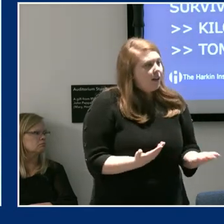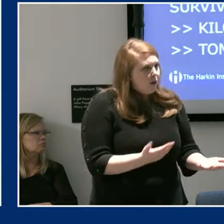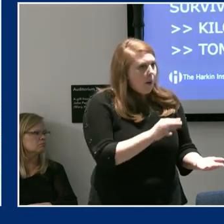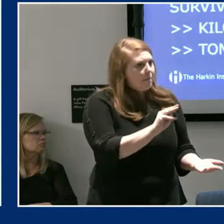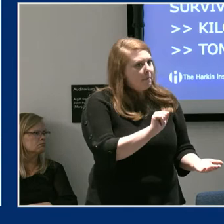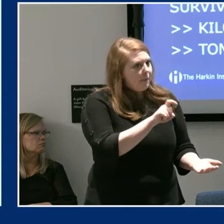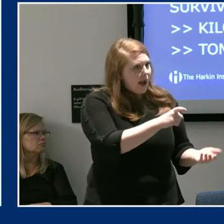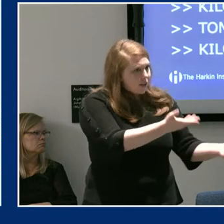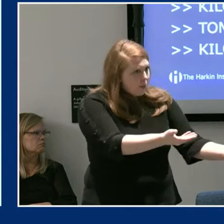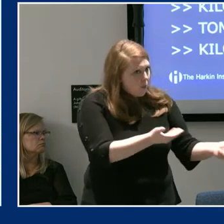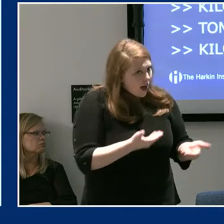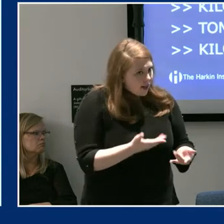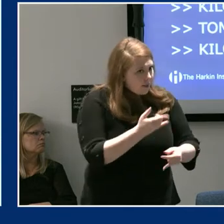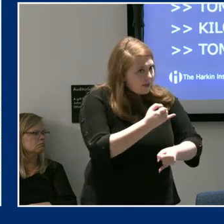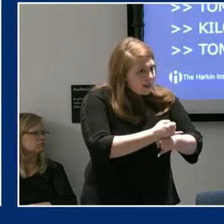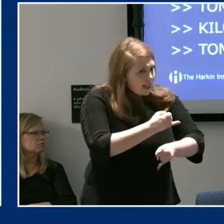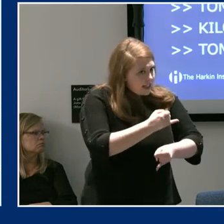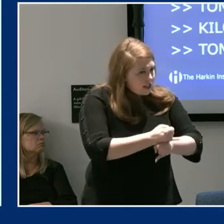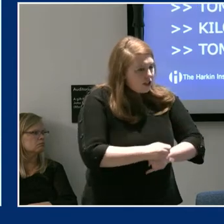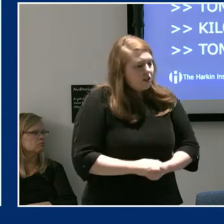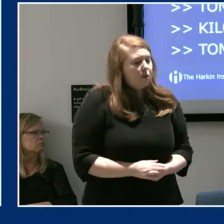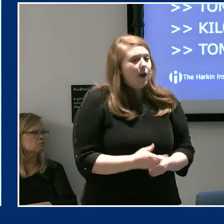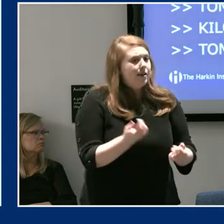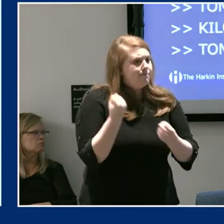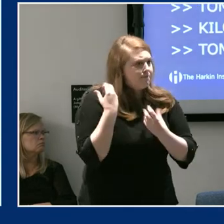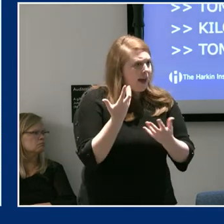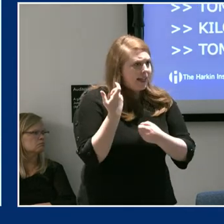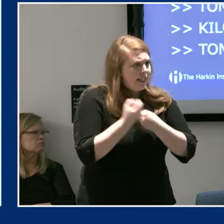It's good to see you again, my friend, from many, many years.